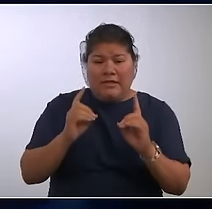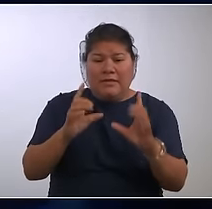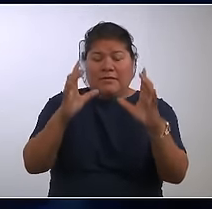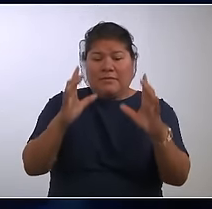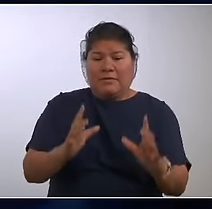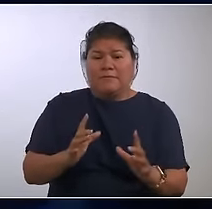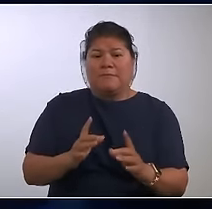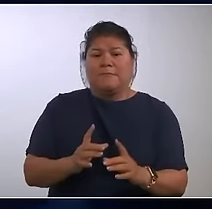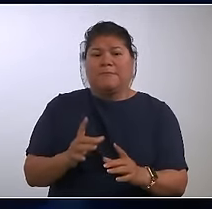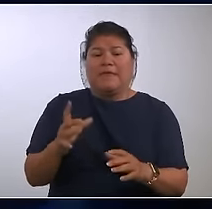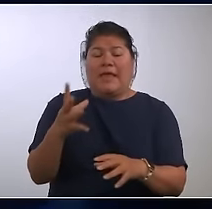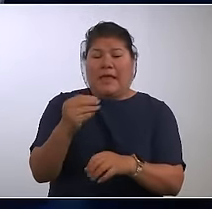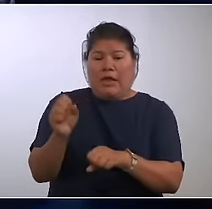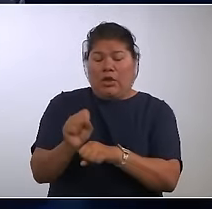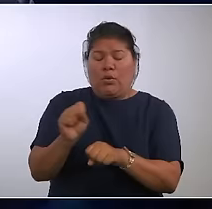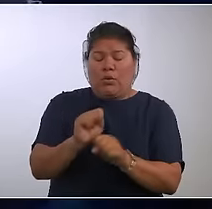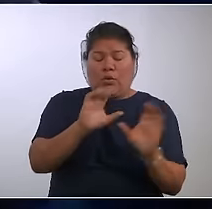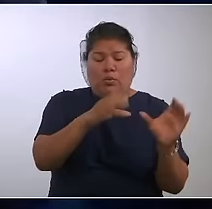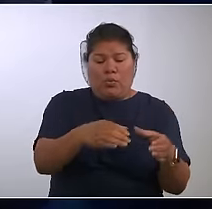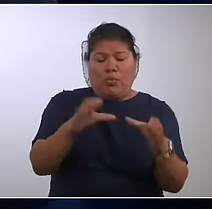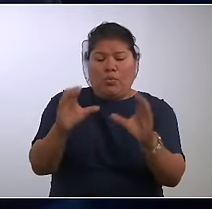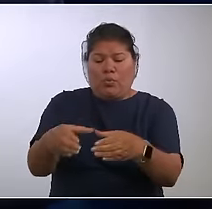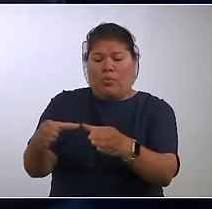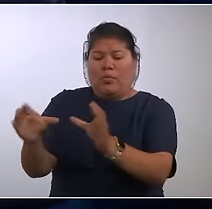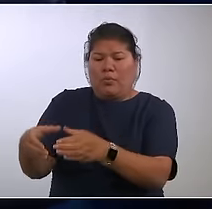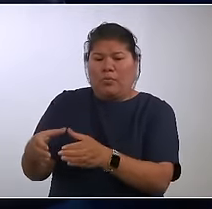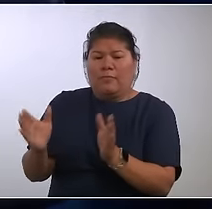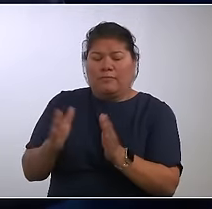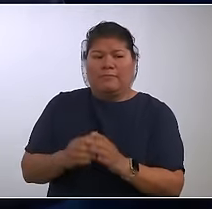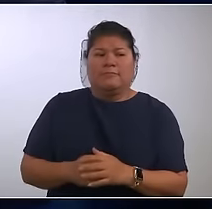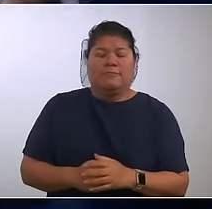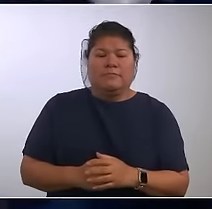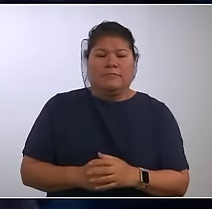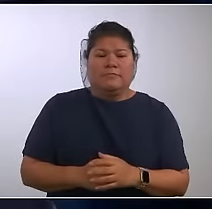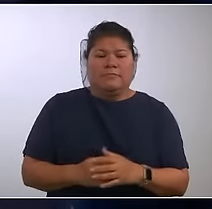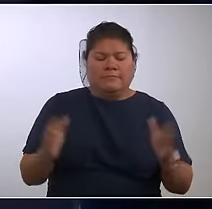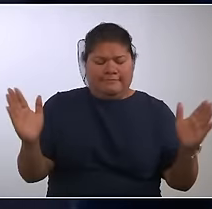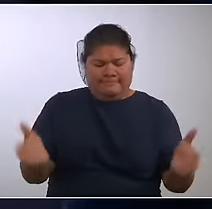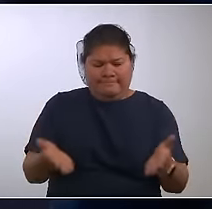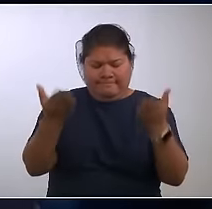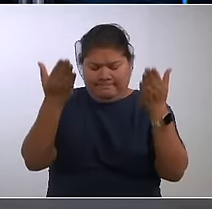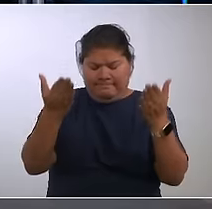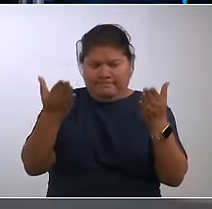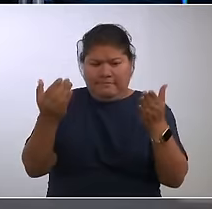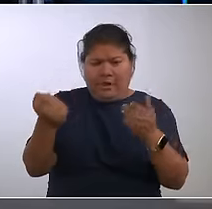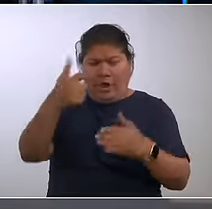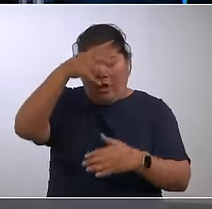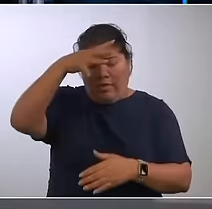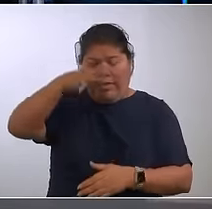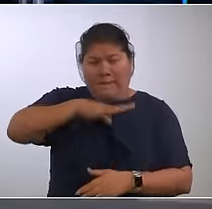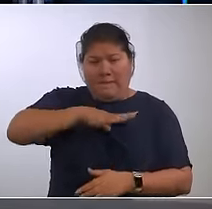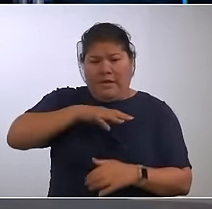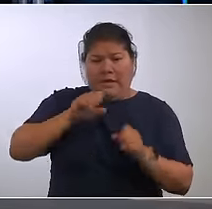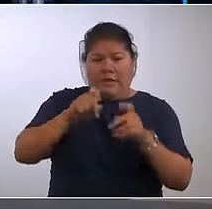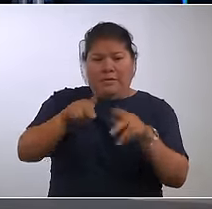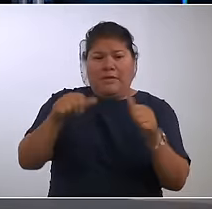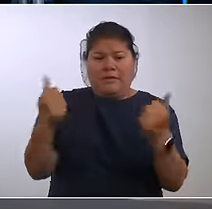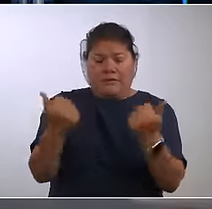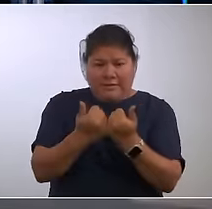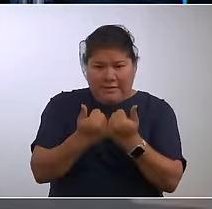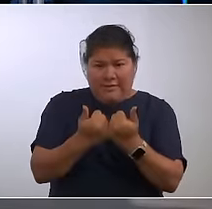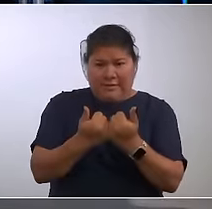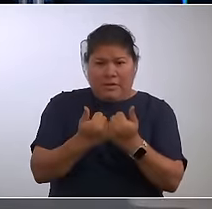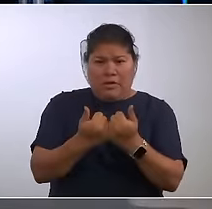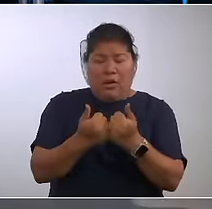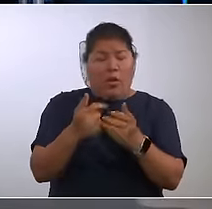discipulado. Discipleship. Y trabajar en grupos pequeños. And working in small groups. Pónganse de pie todos los varones de la Asamblea